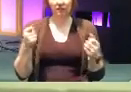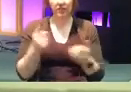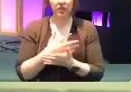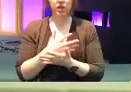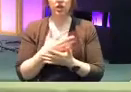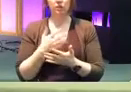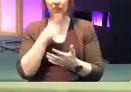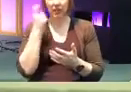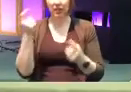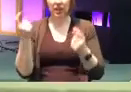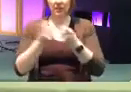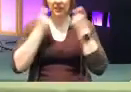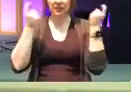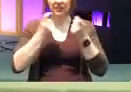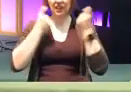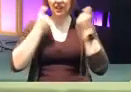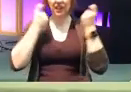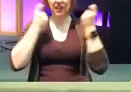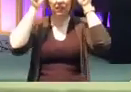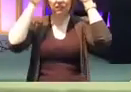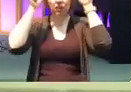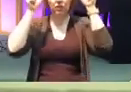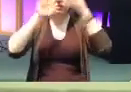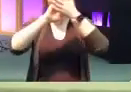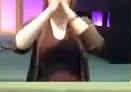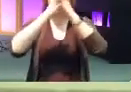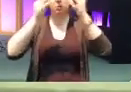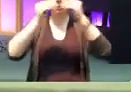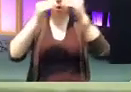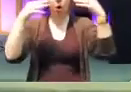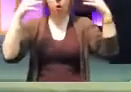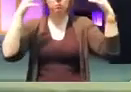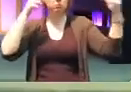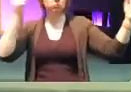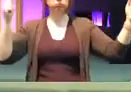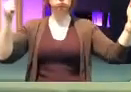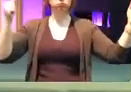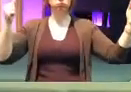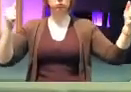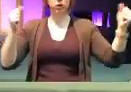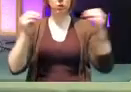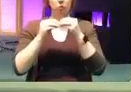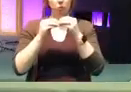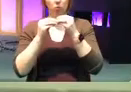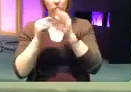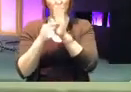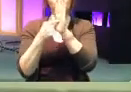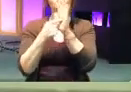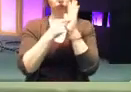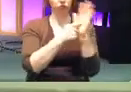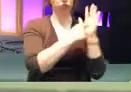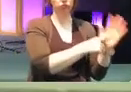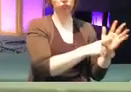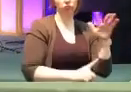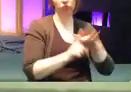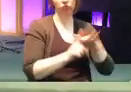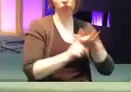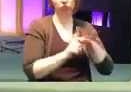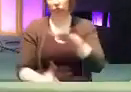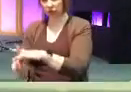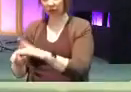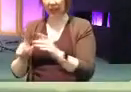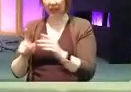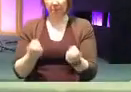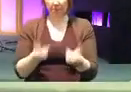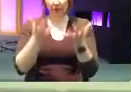the sin and the wickedness is getting bolder and more prevalent. And many believers, as a result of